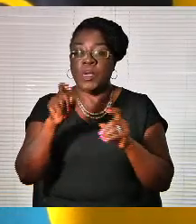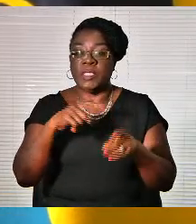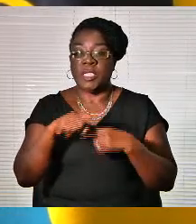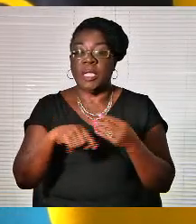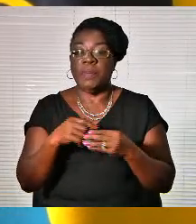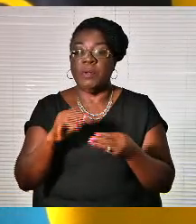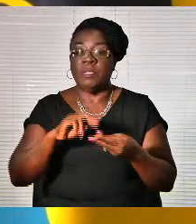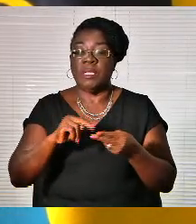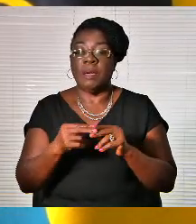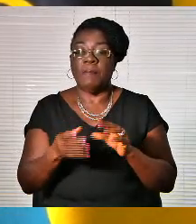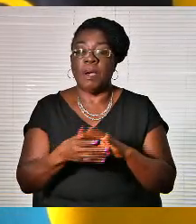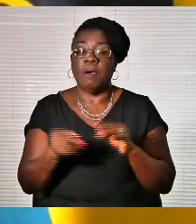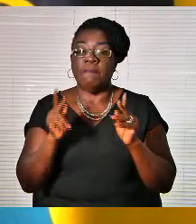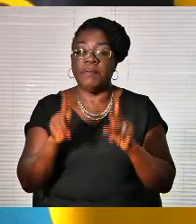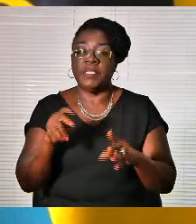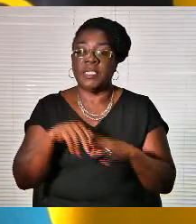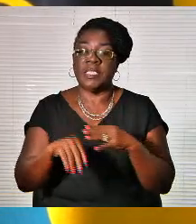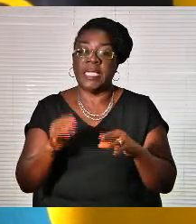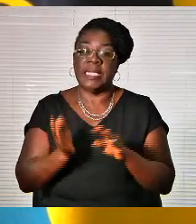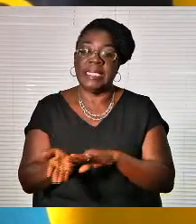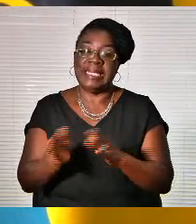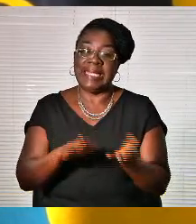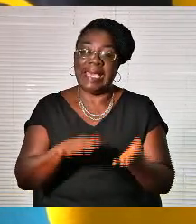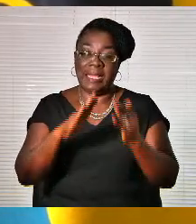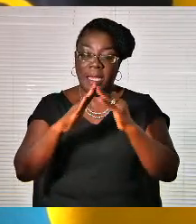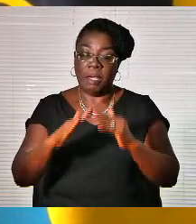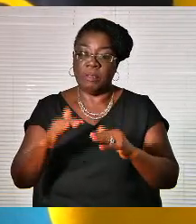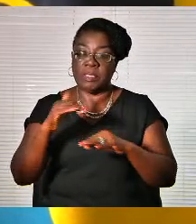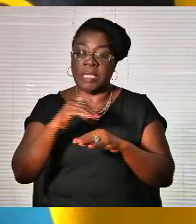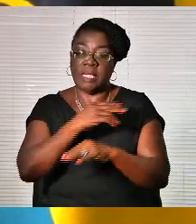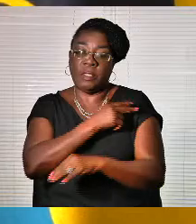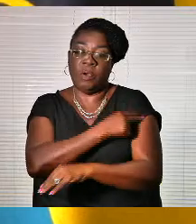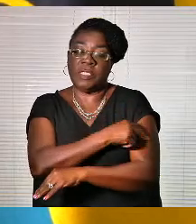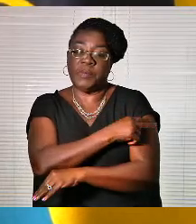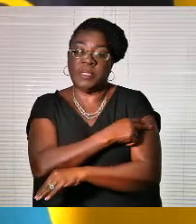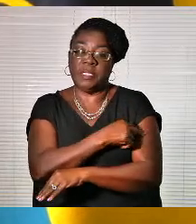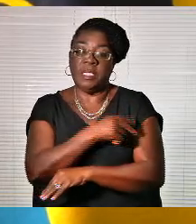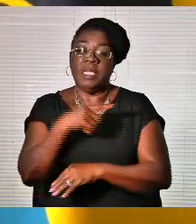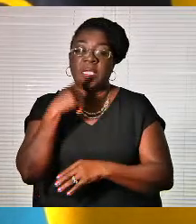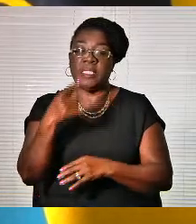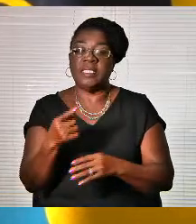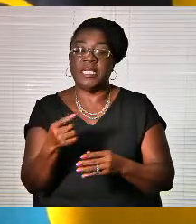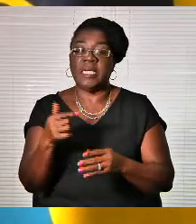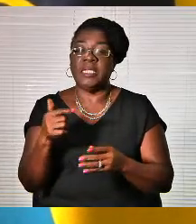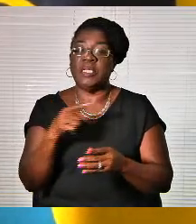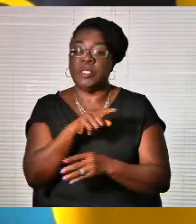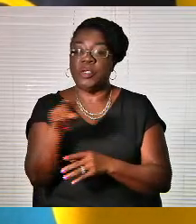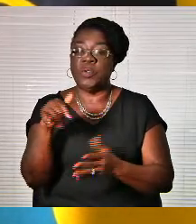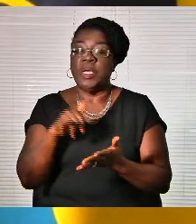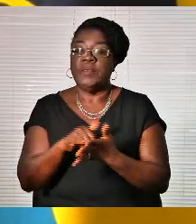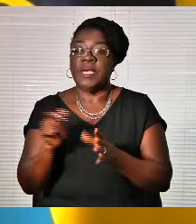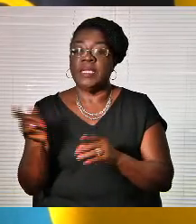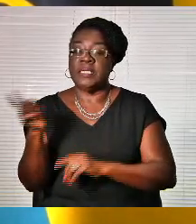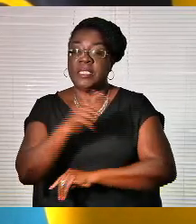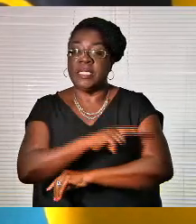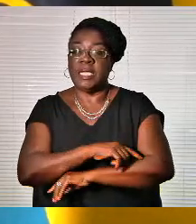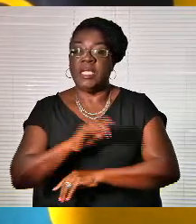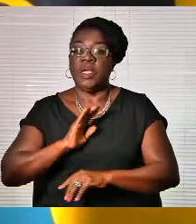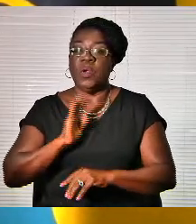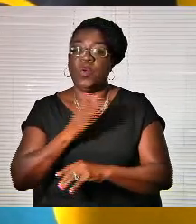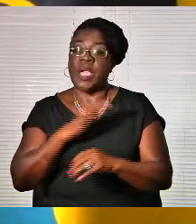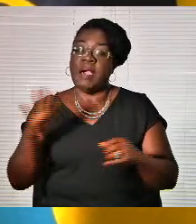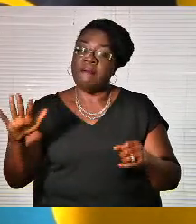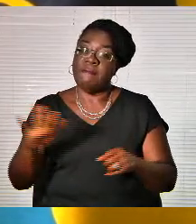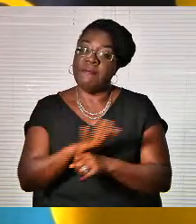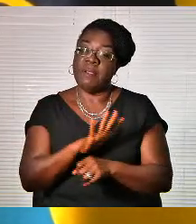morgue capacity at Princess Margaret Hospital, I can say to you that today we are are over